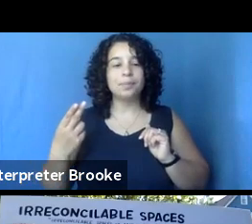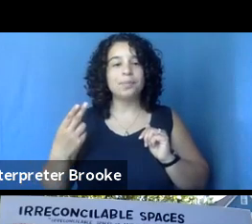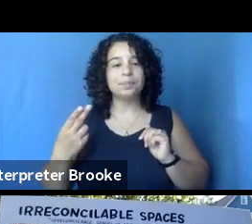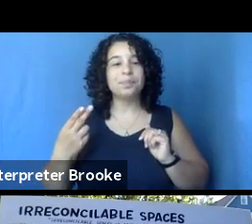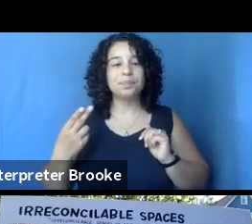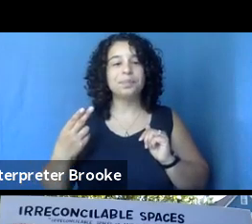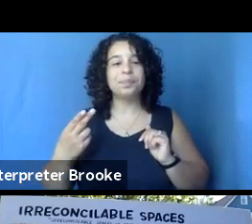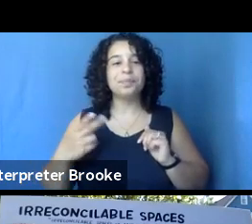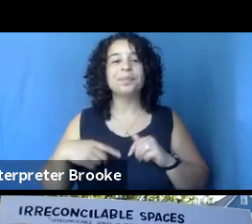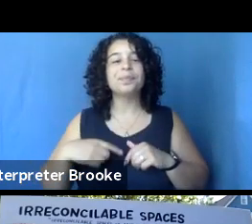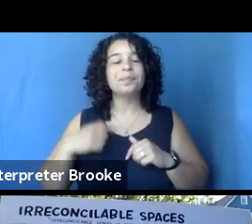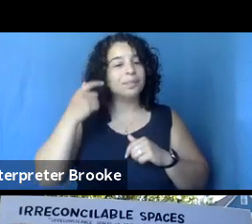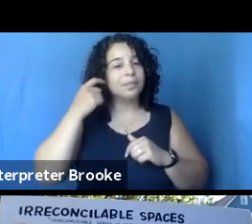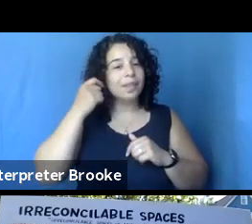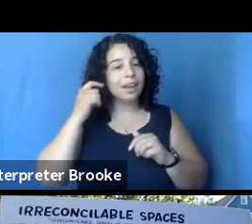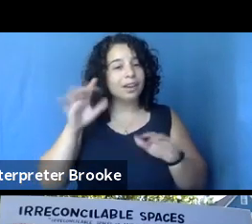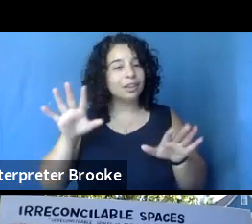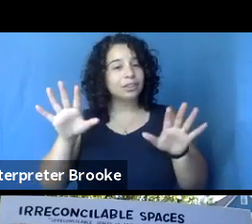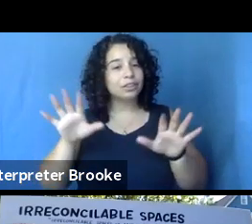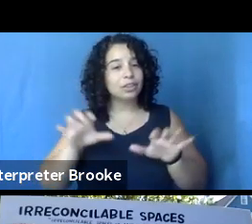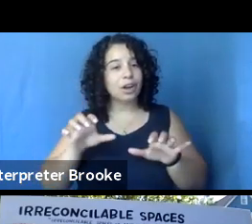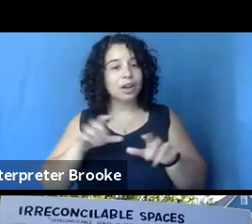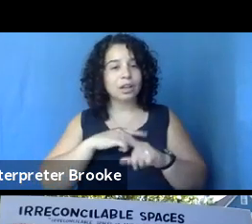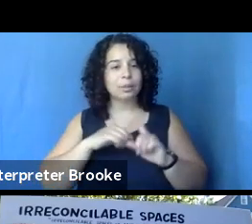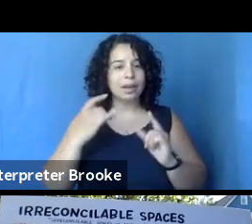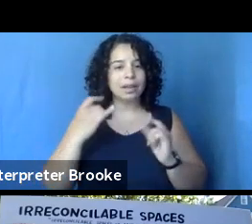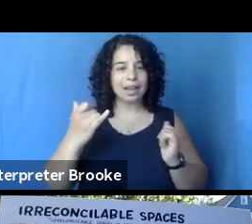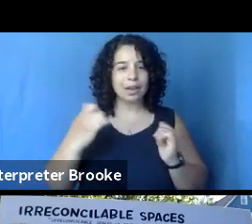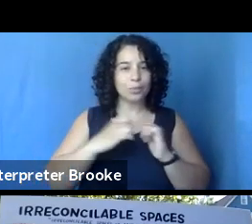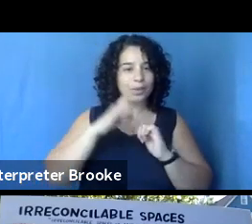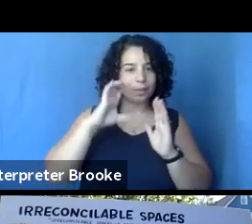lot more gray than it appears right now.